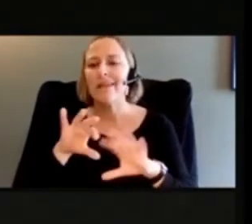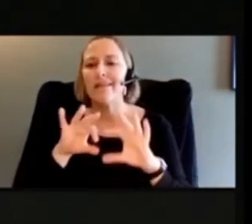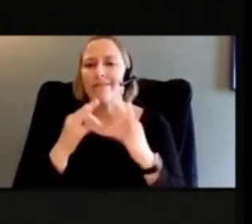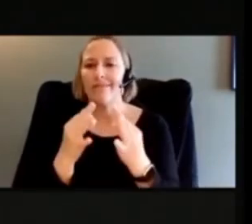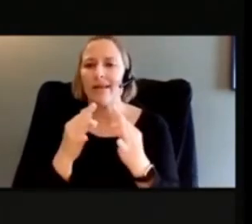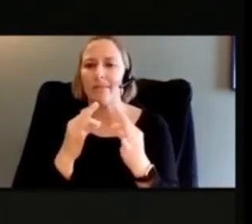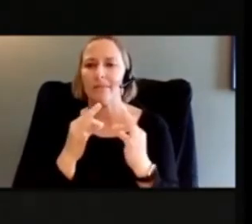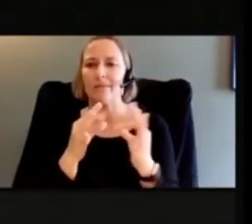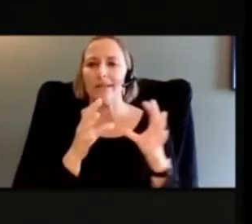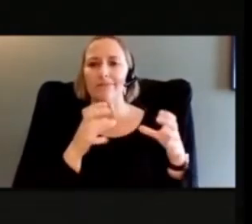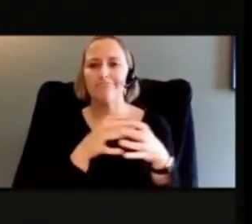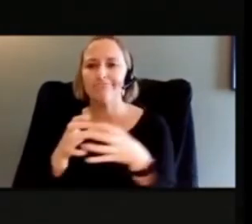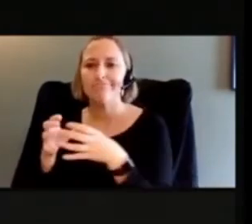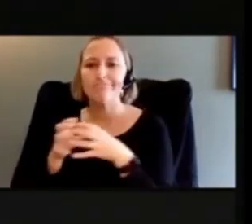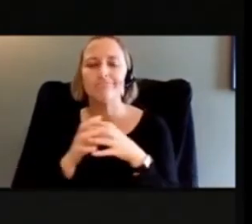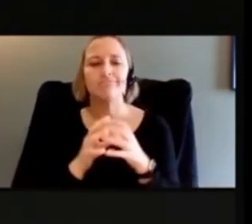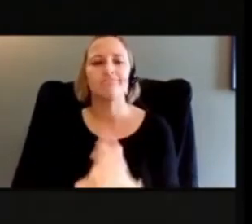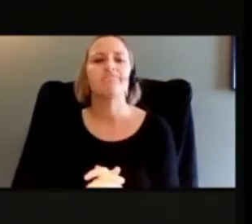please.